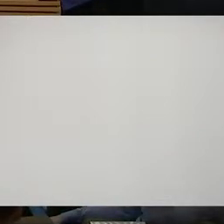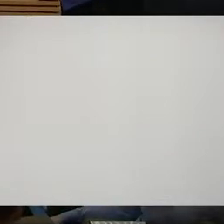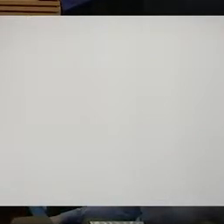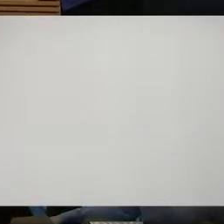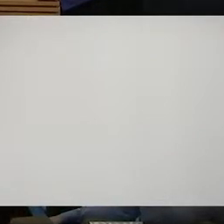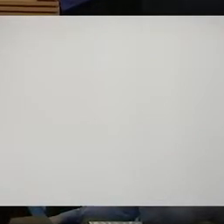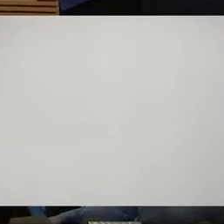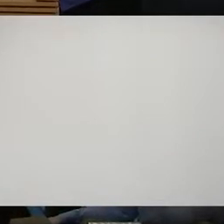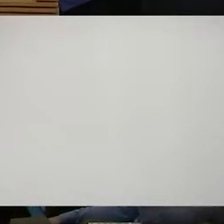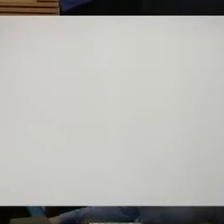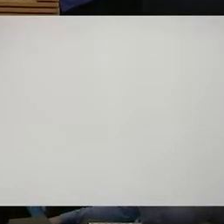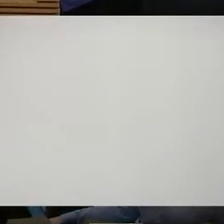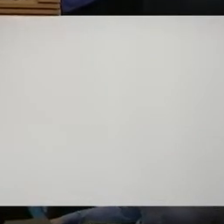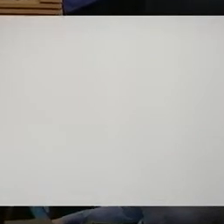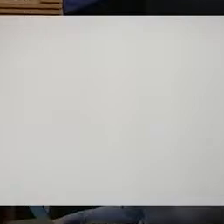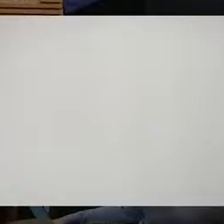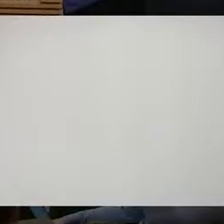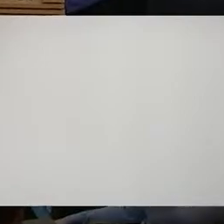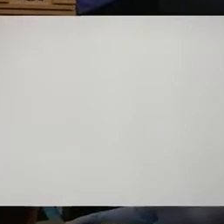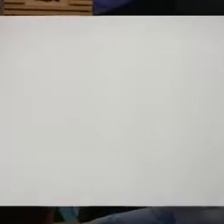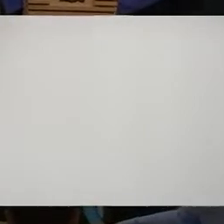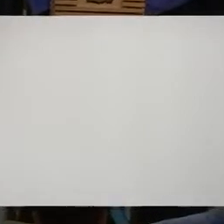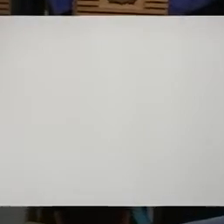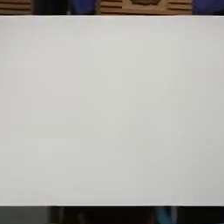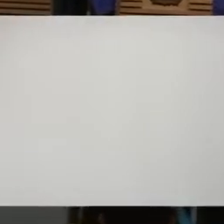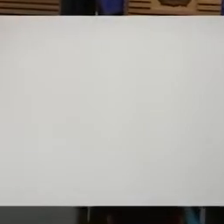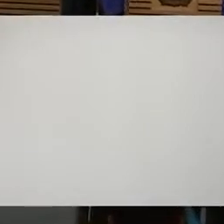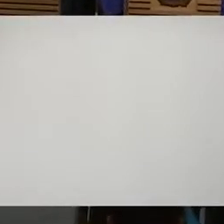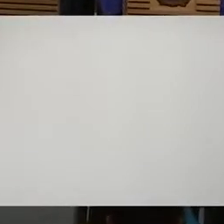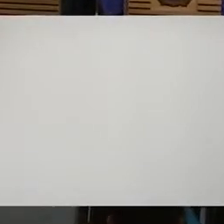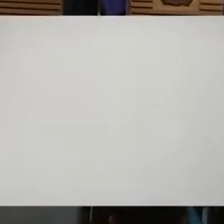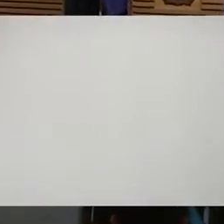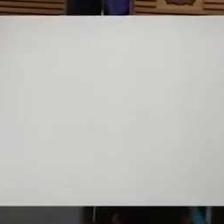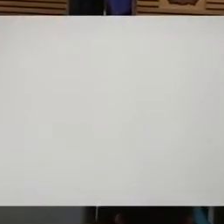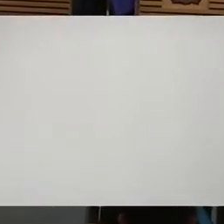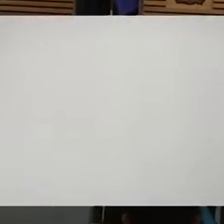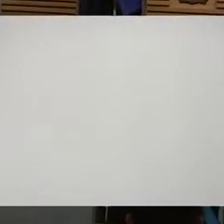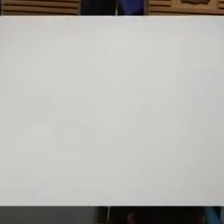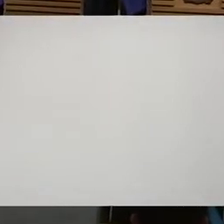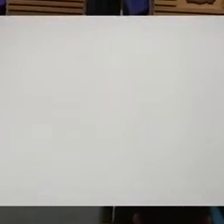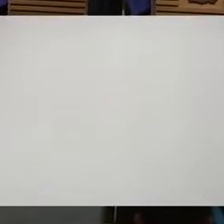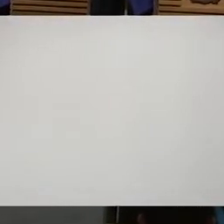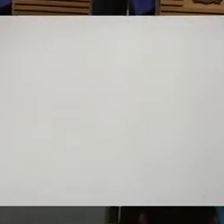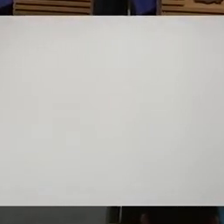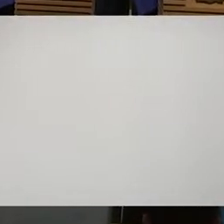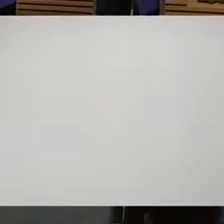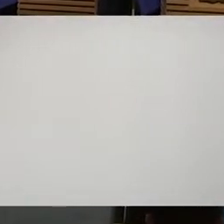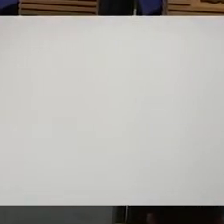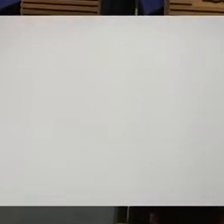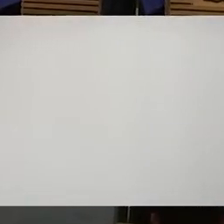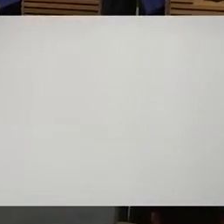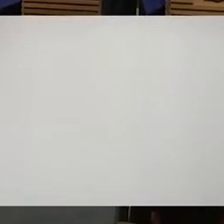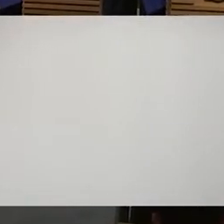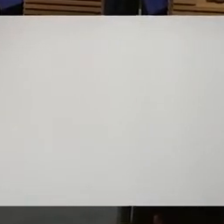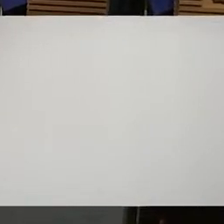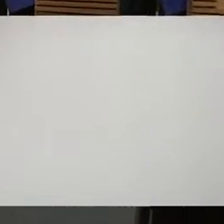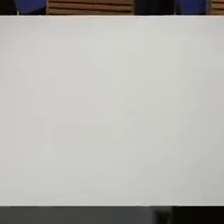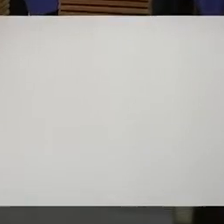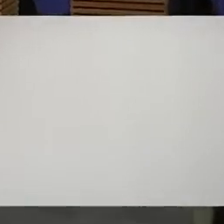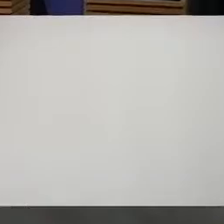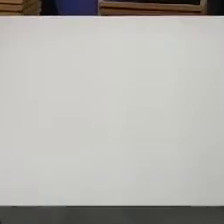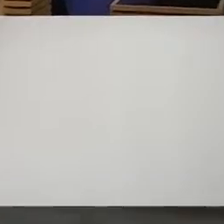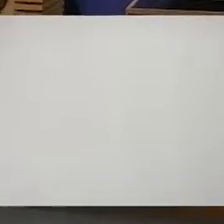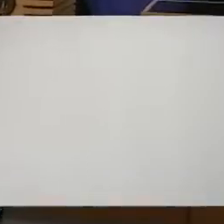The police watchdog has found officers were justified in shooting a man who fired a shotgun at them during a car chase in Christchurch.